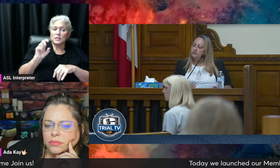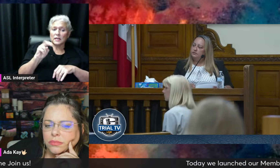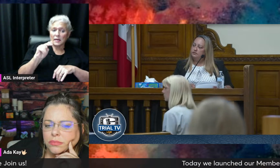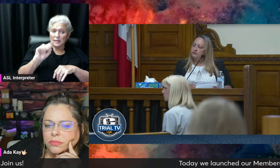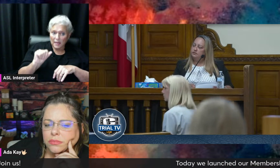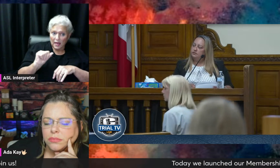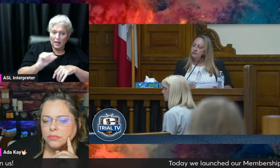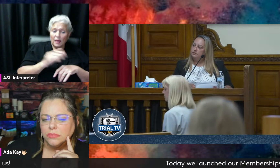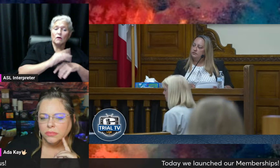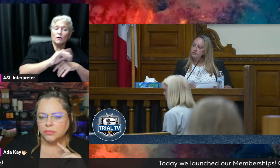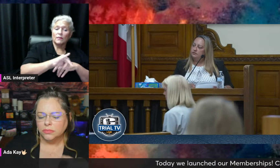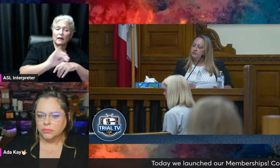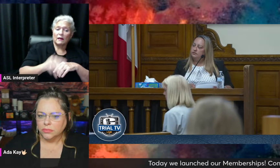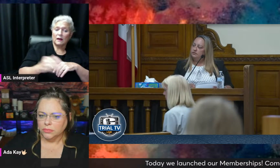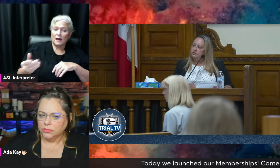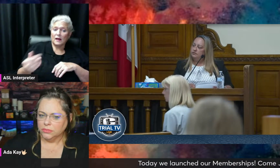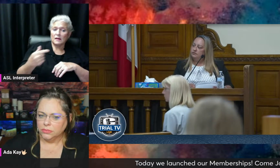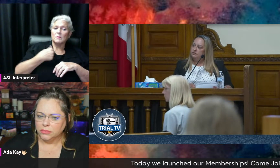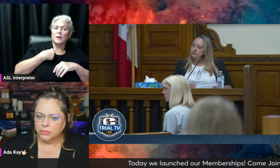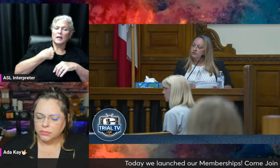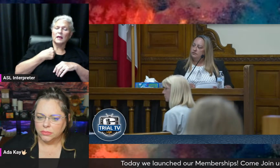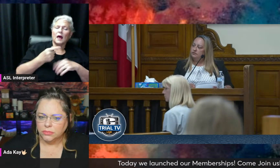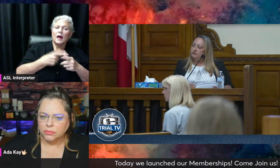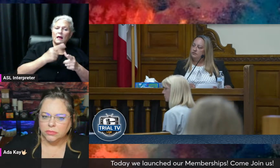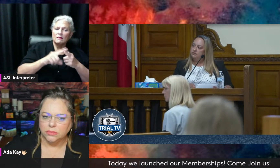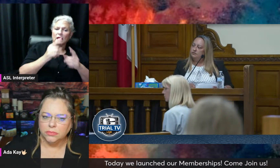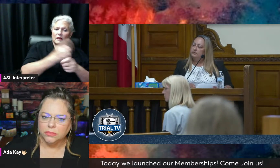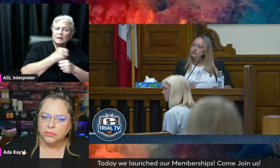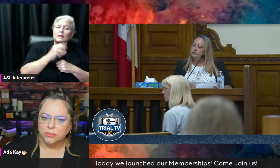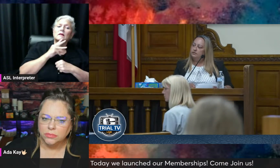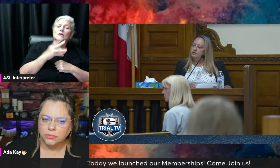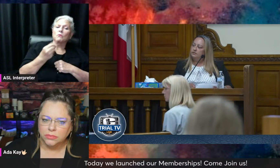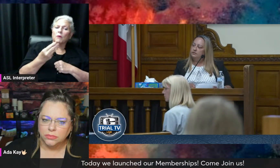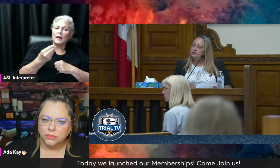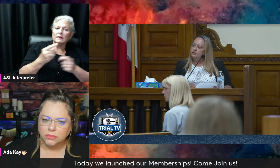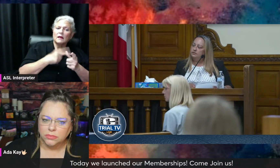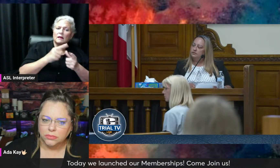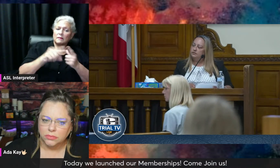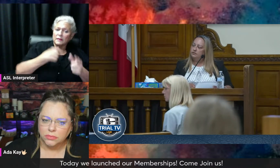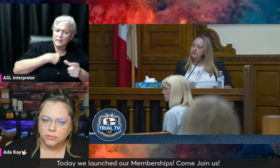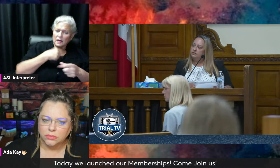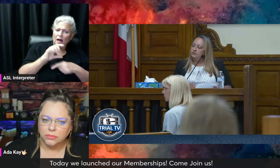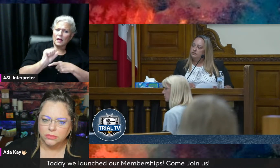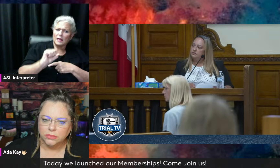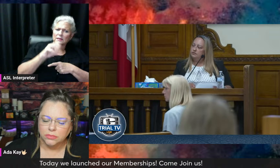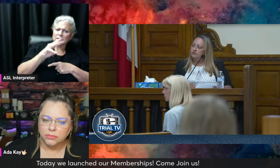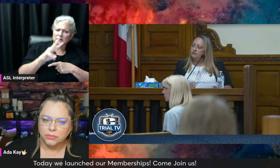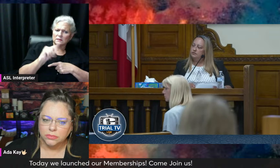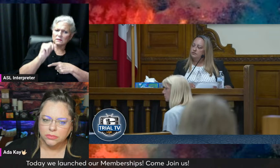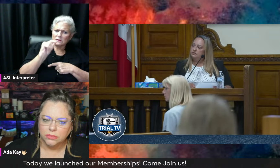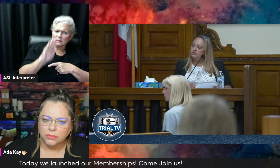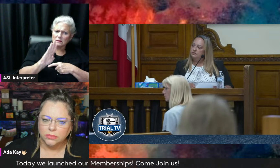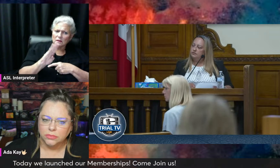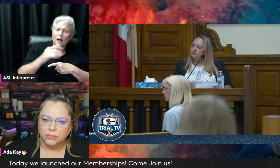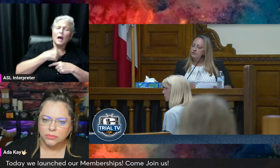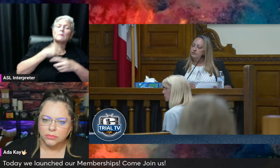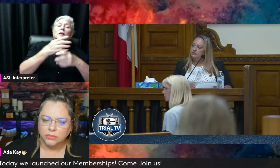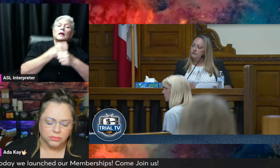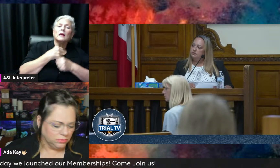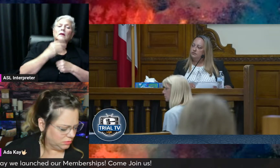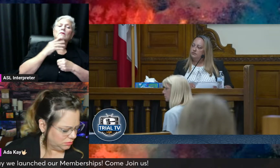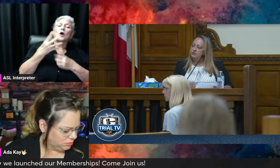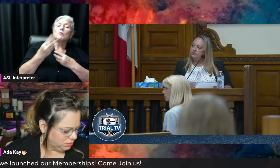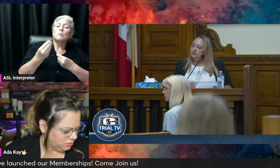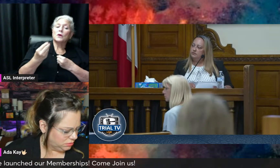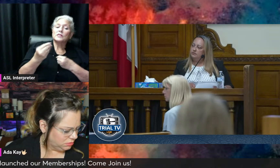it a little bit, and then I swab it, I'm going to get the moisture, but I'm also